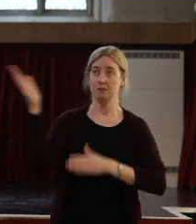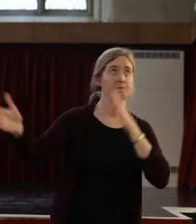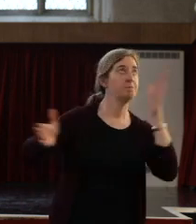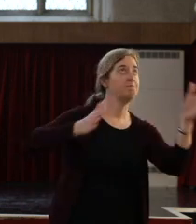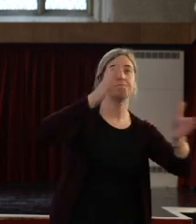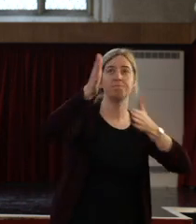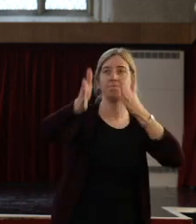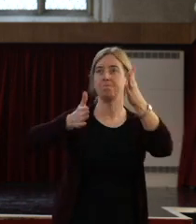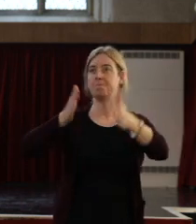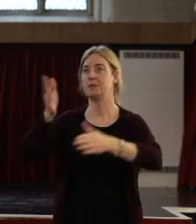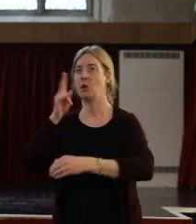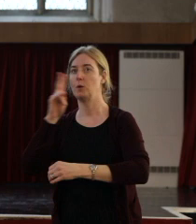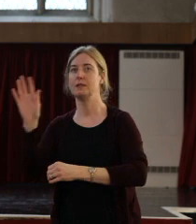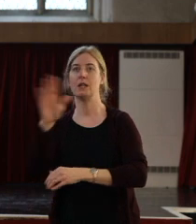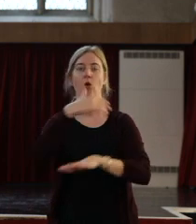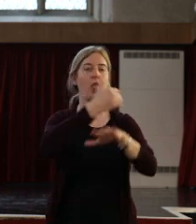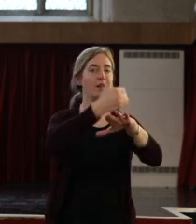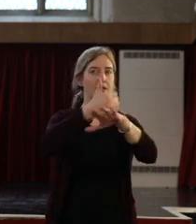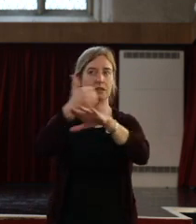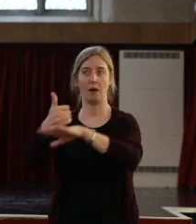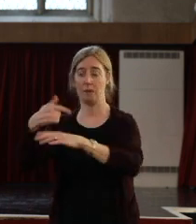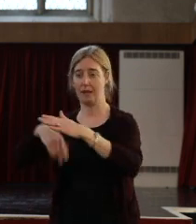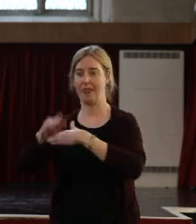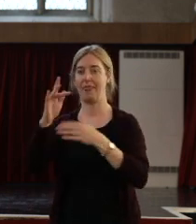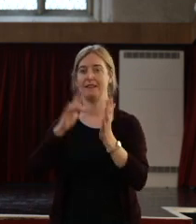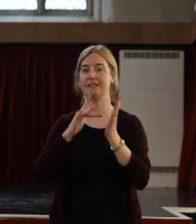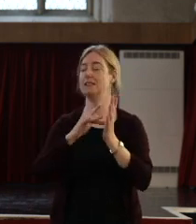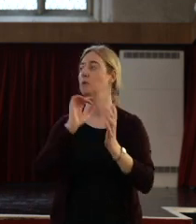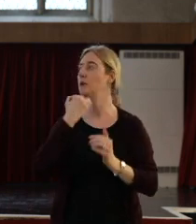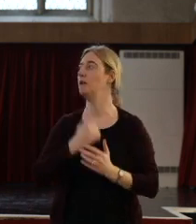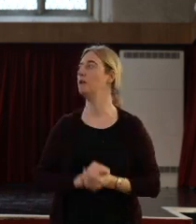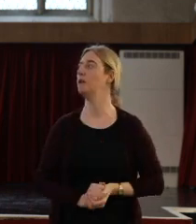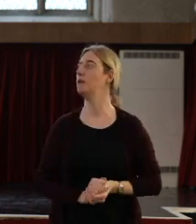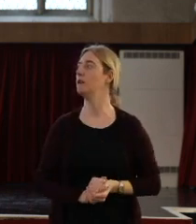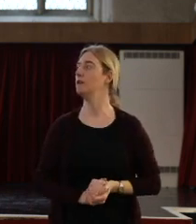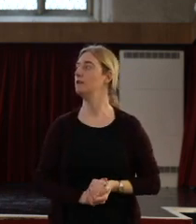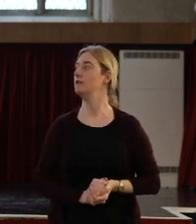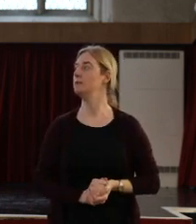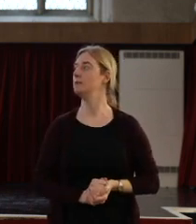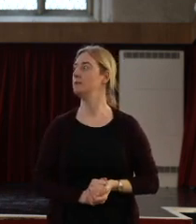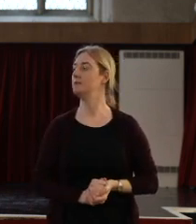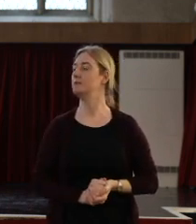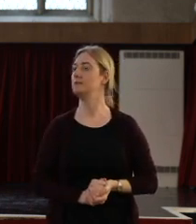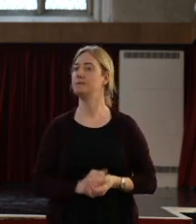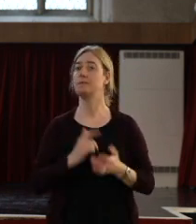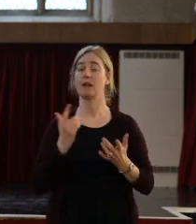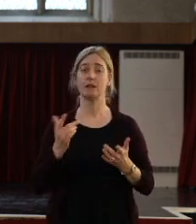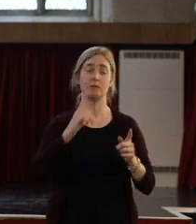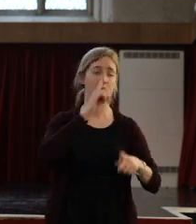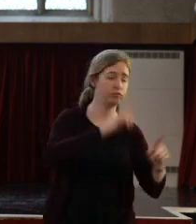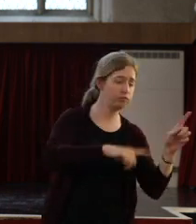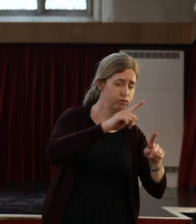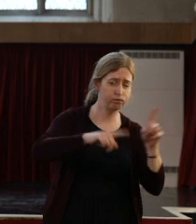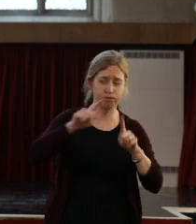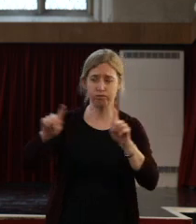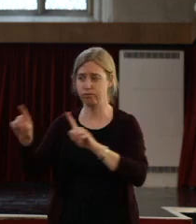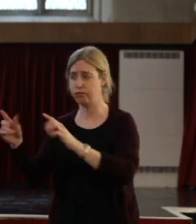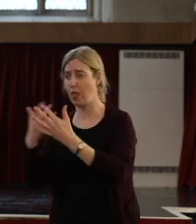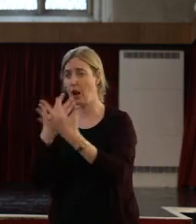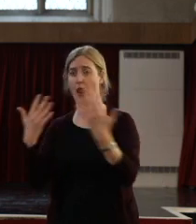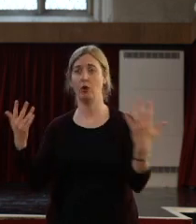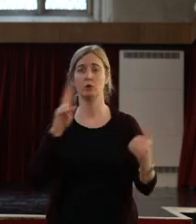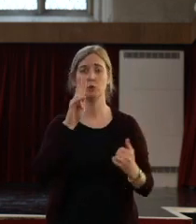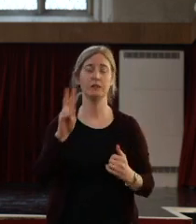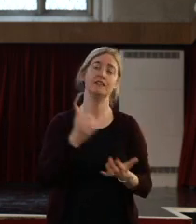different installations and art pieces across the city. It's a diverse programme. It's fantastic to see